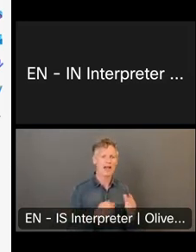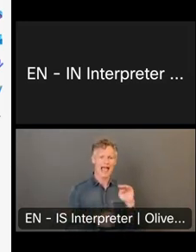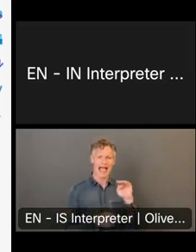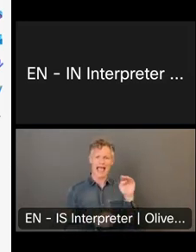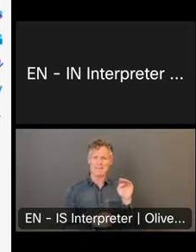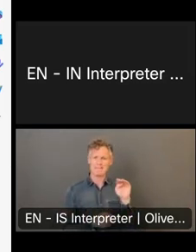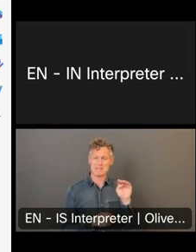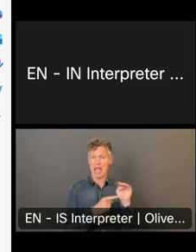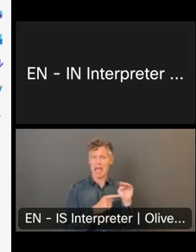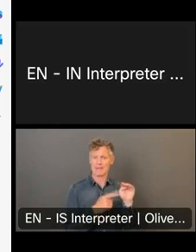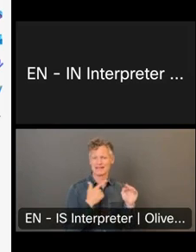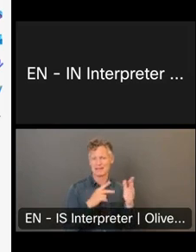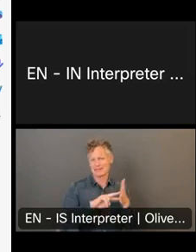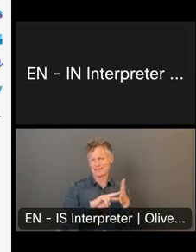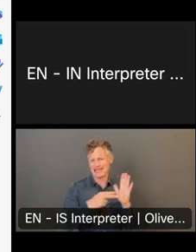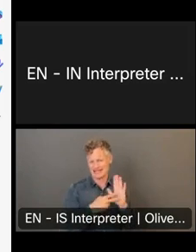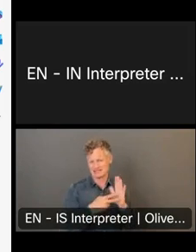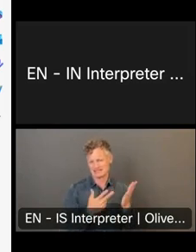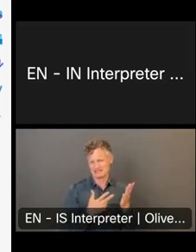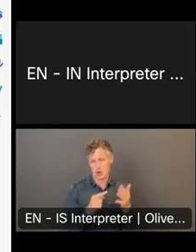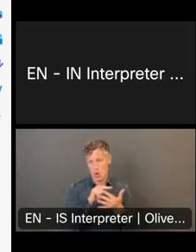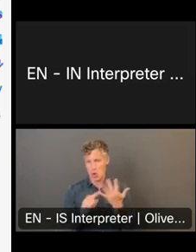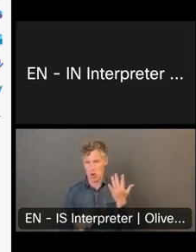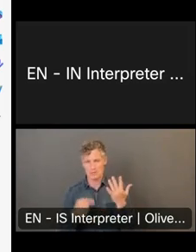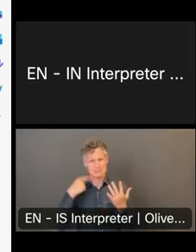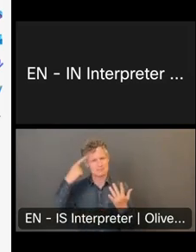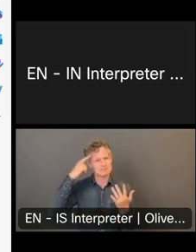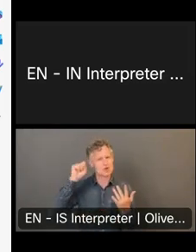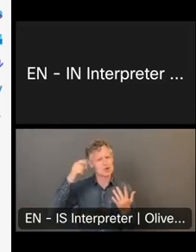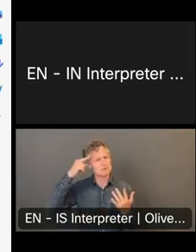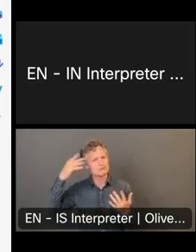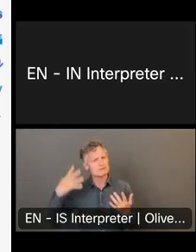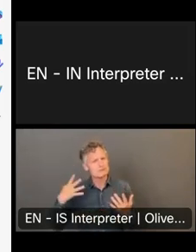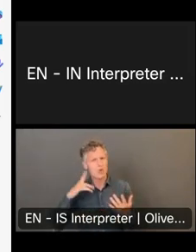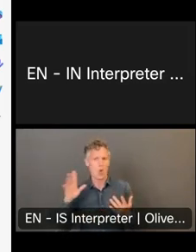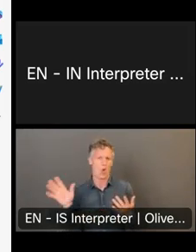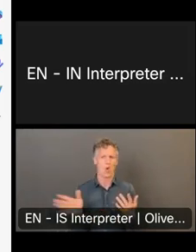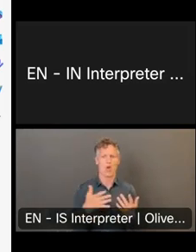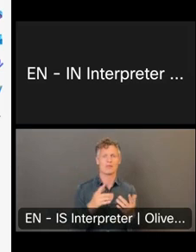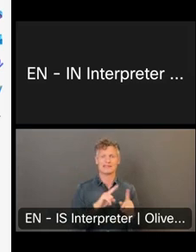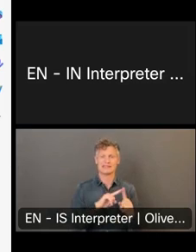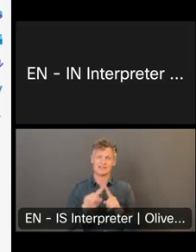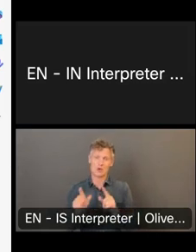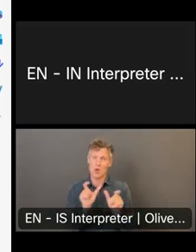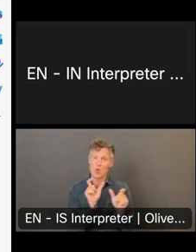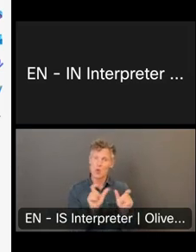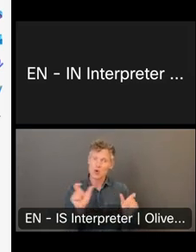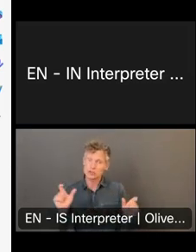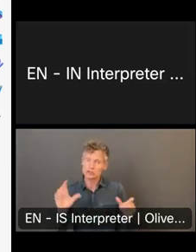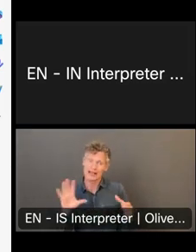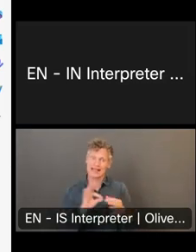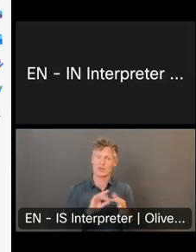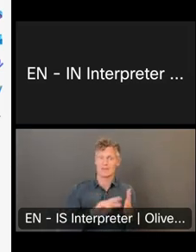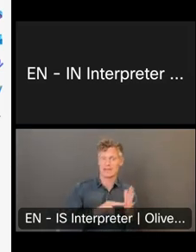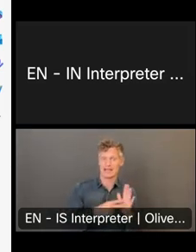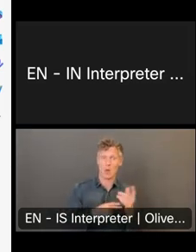mind. The hearer's economy would tend toward a vocabulary of as many different words as there are meanings, one